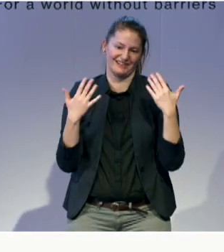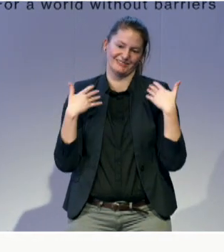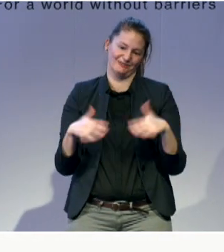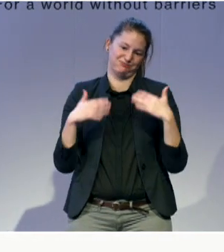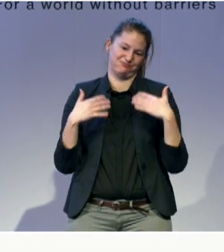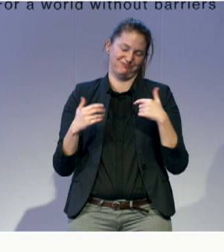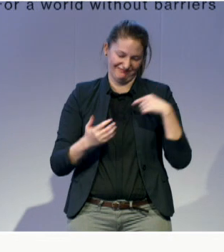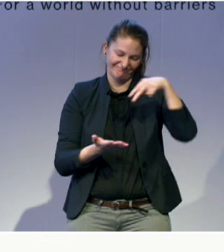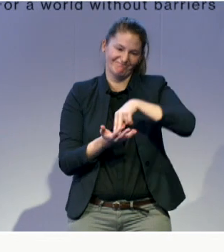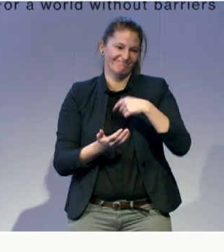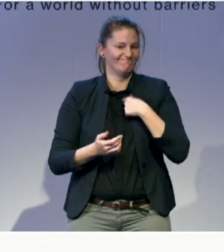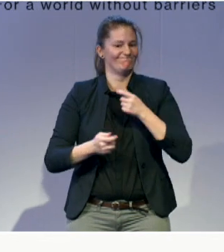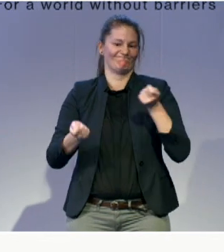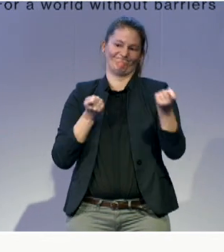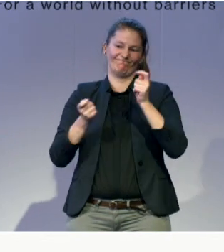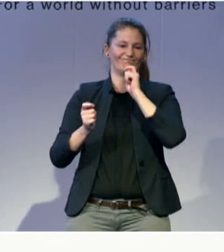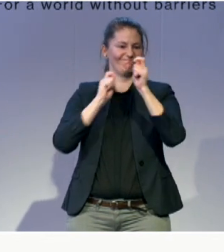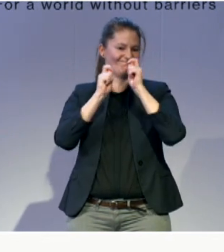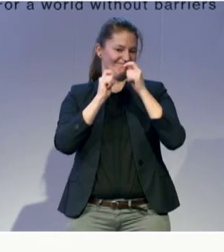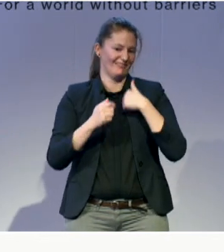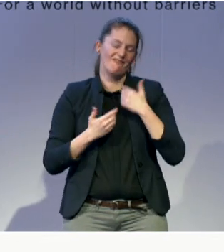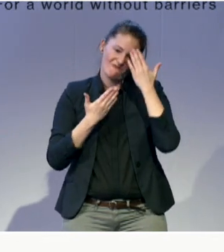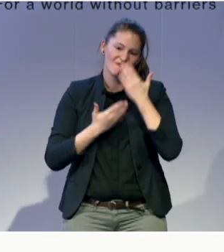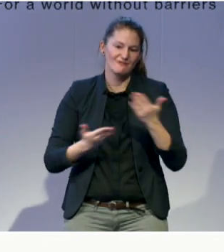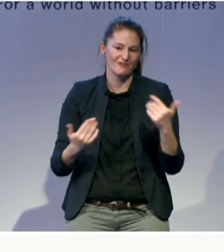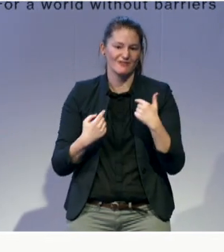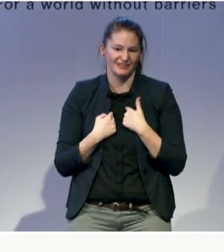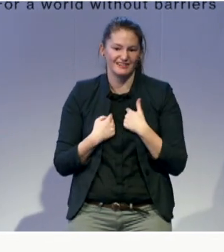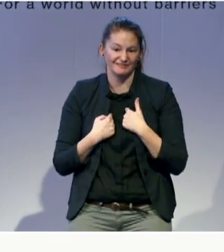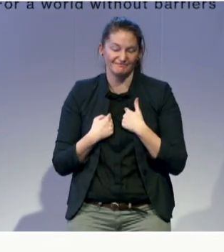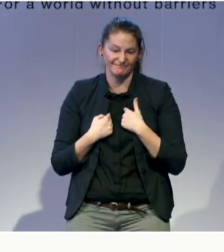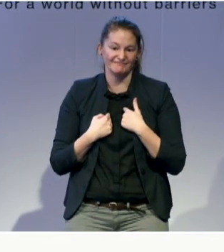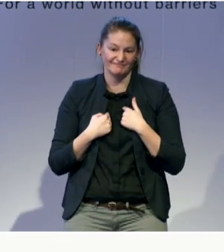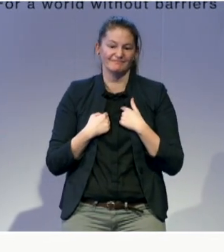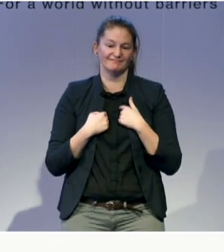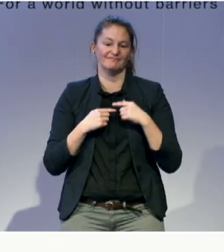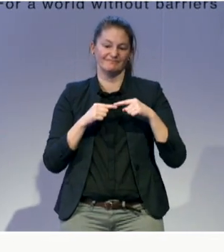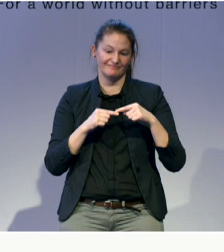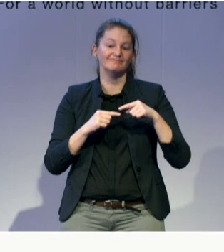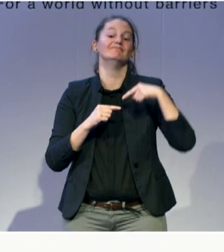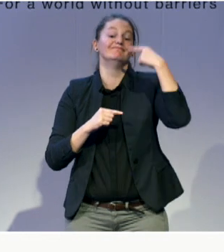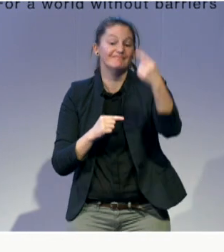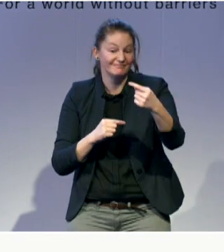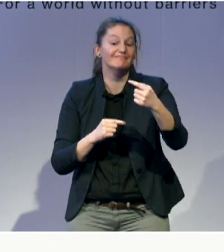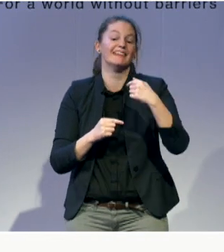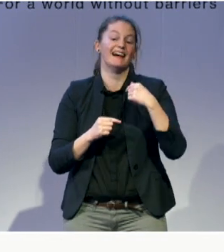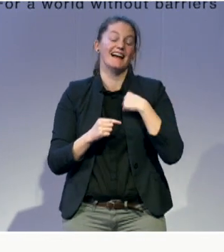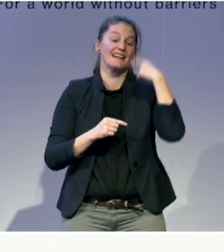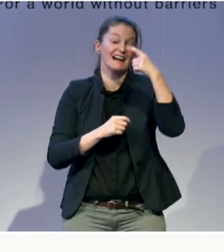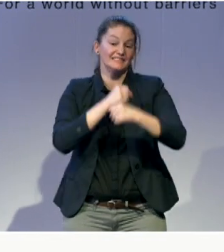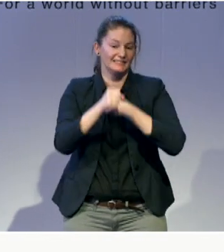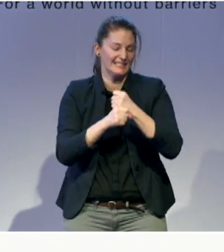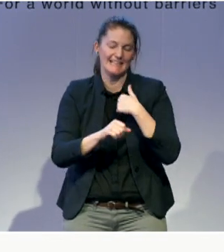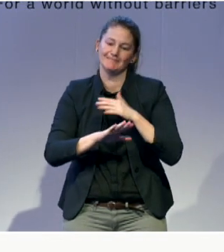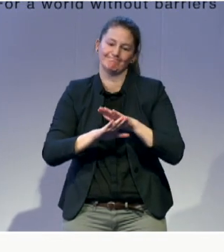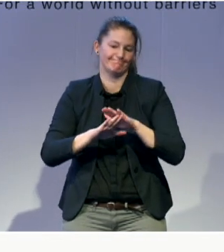so thank you, because in a year I will be retiring from disability activism, having hopefully achieved a dream.